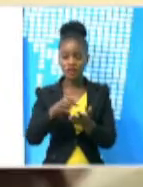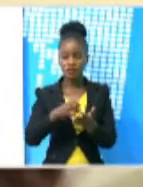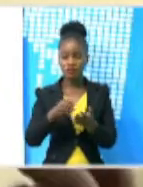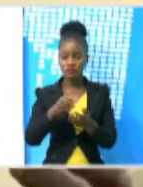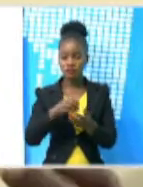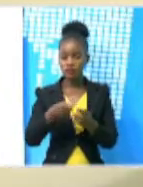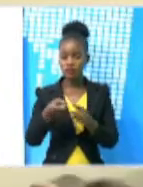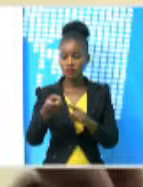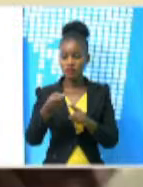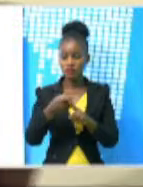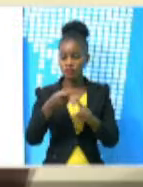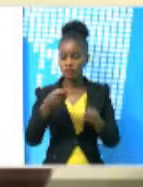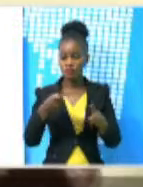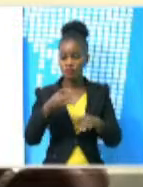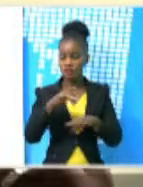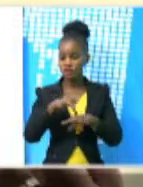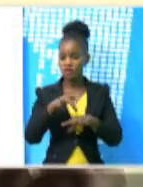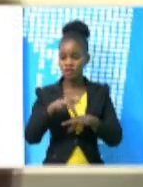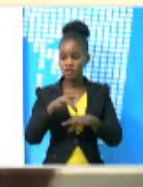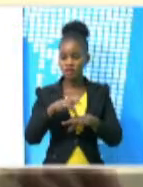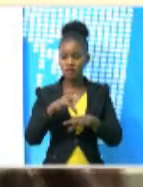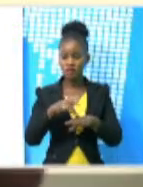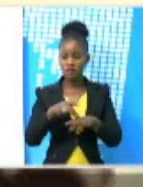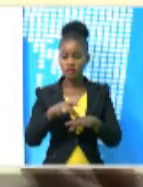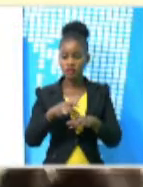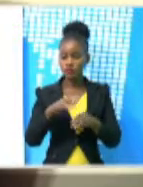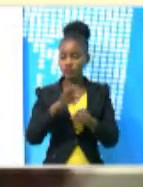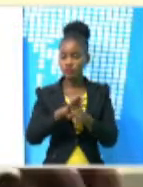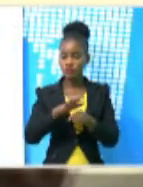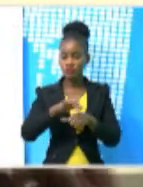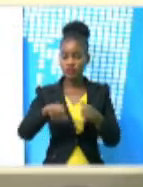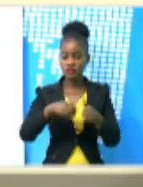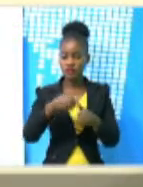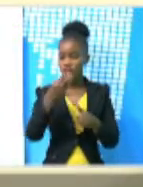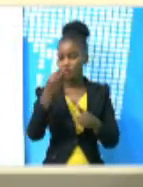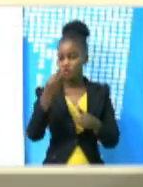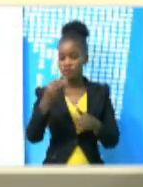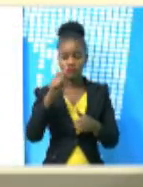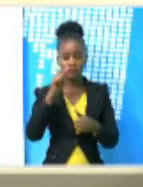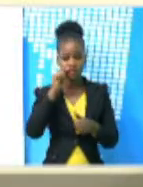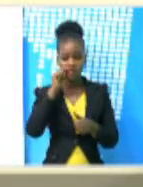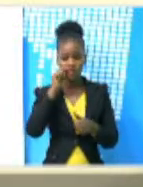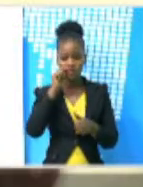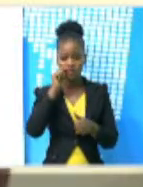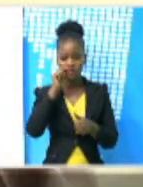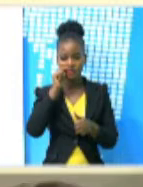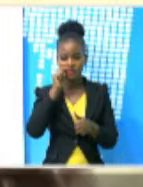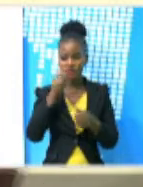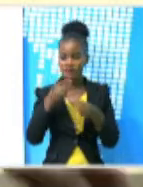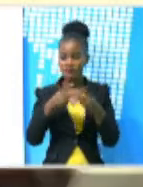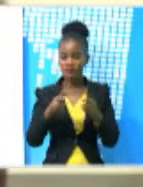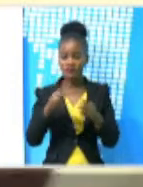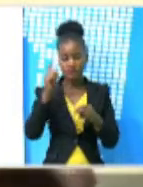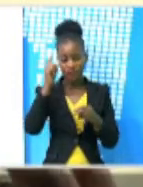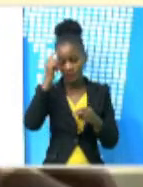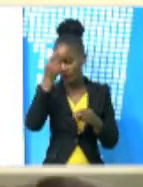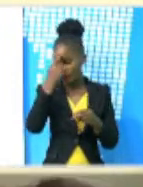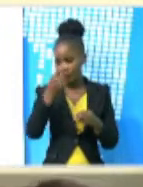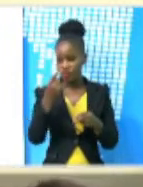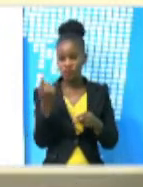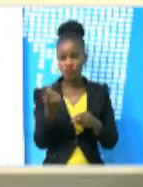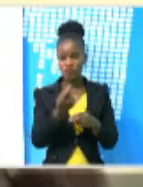that come from the road fund accumulate to about 3 trillion. But government only